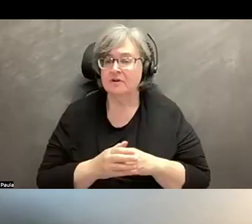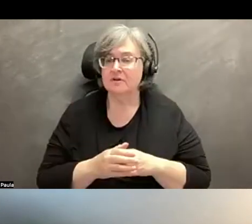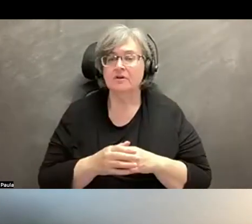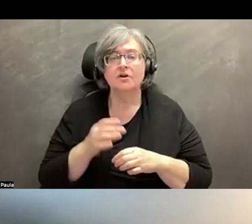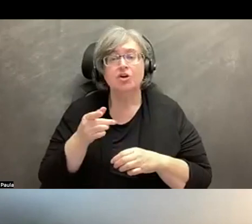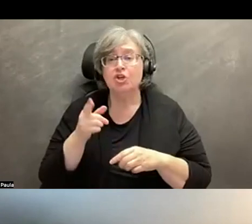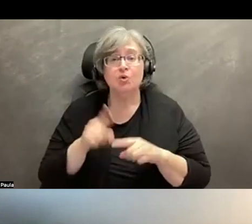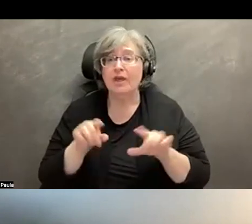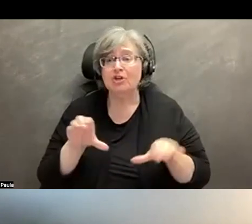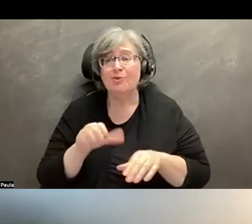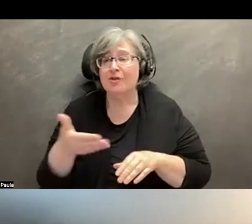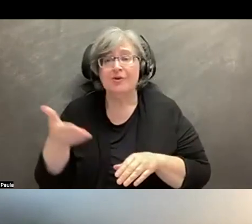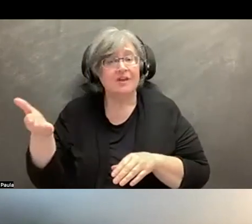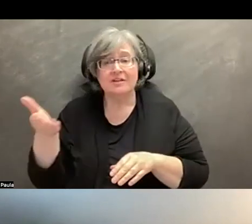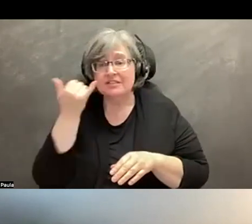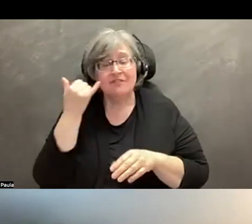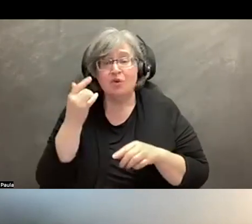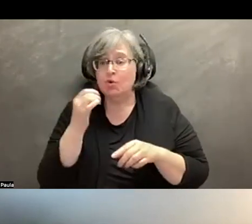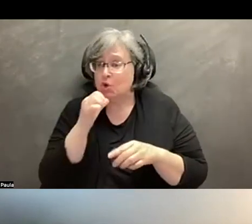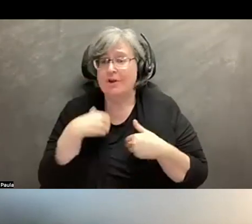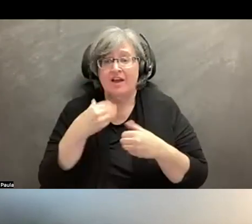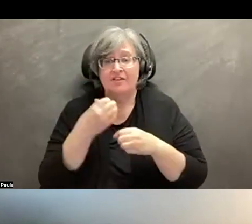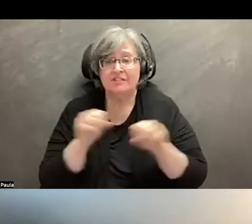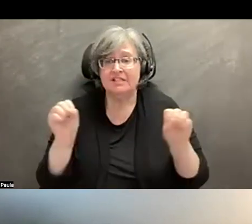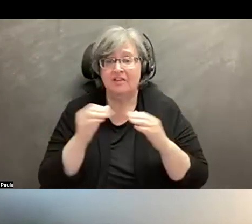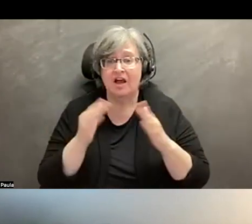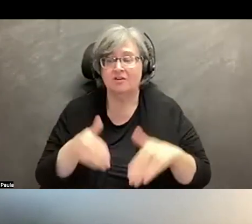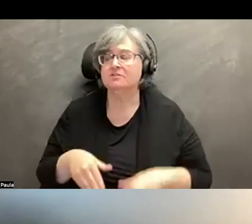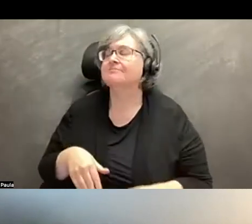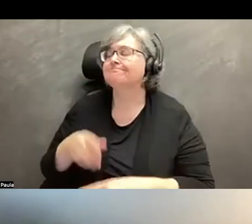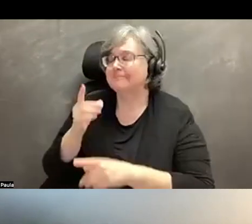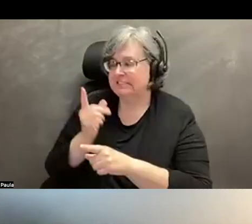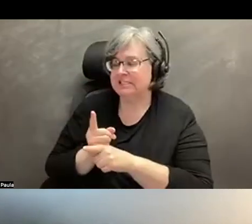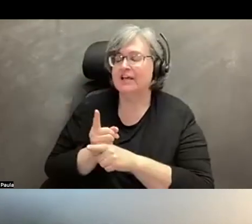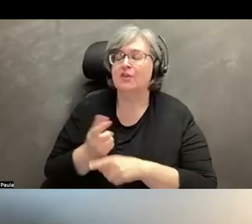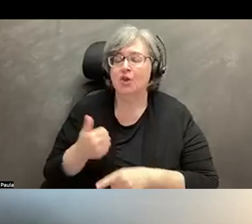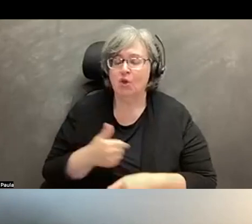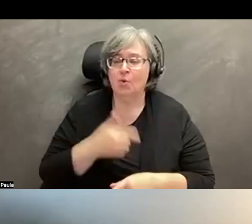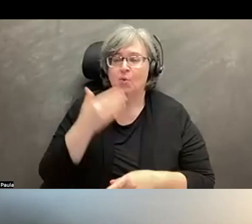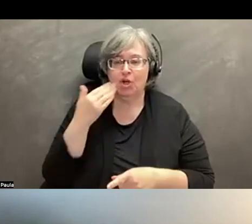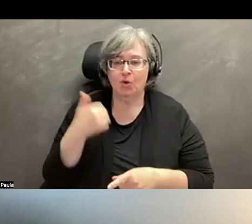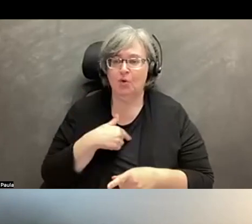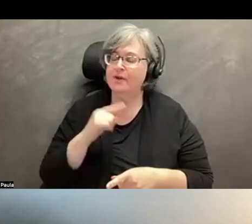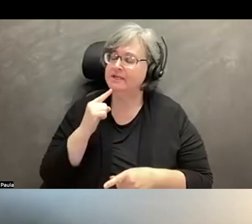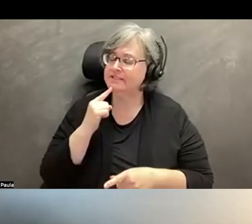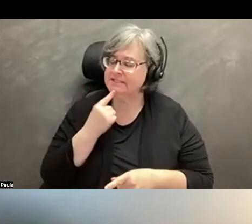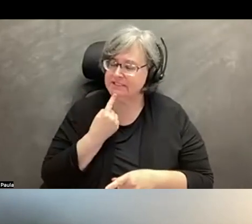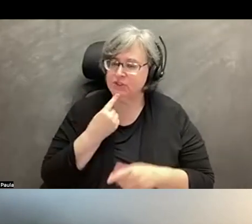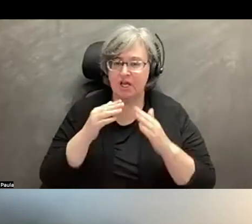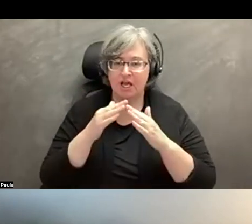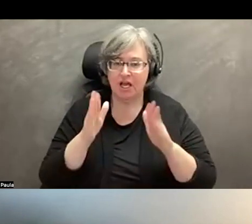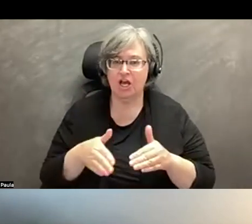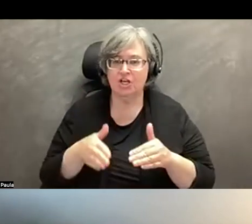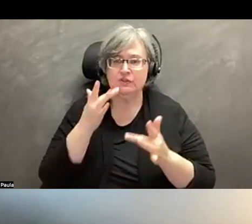safely housed. Right, exactly, Andrea. And we all know we are in a serious